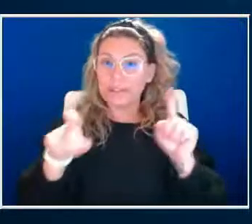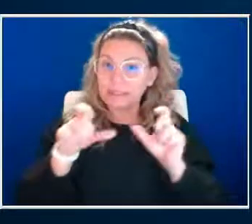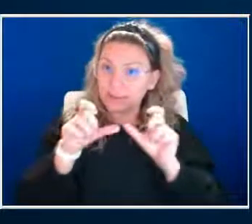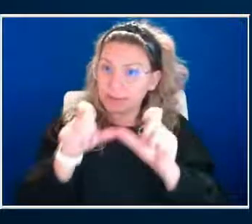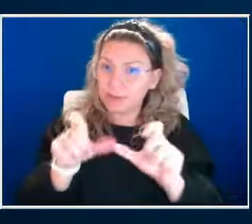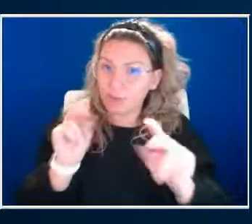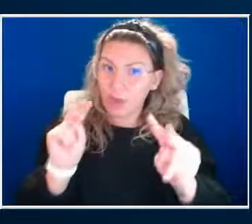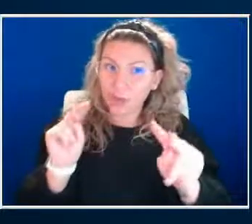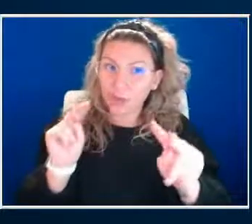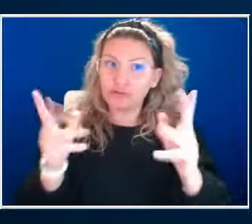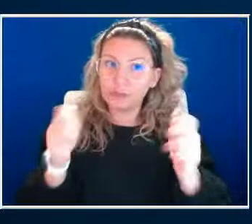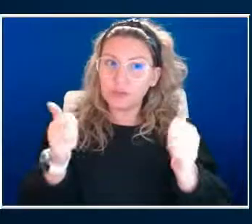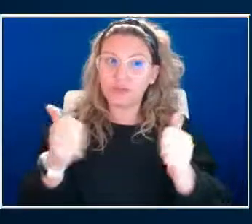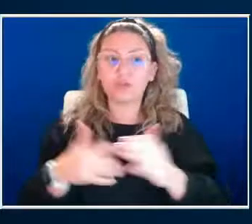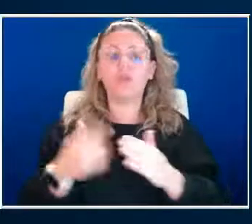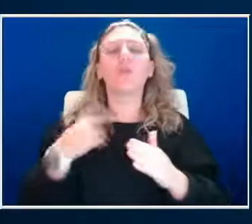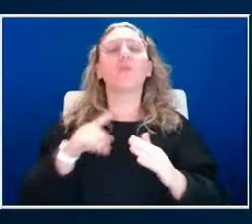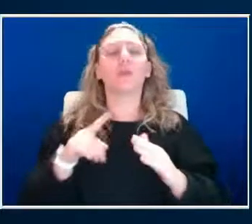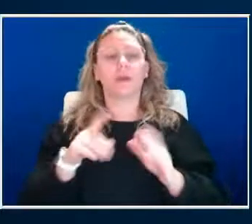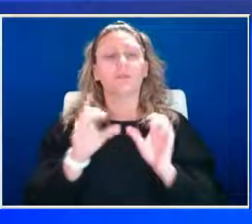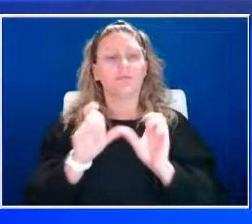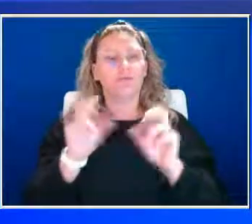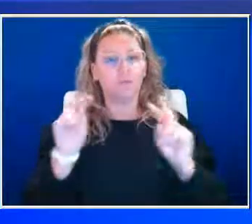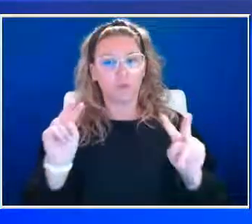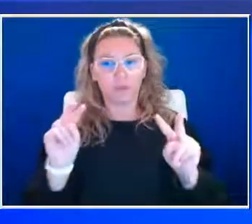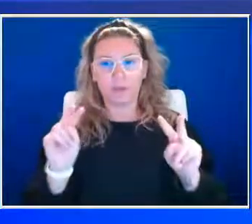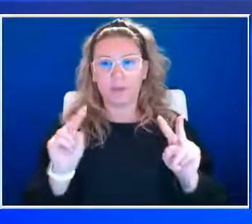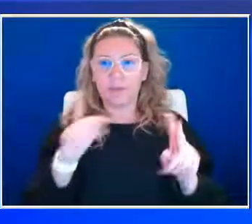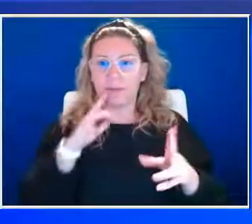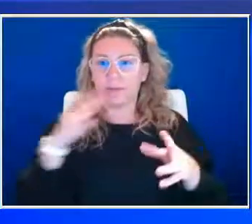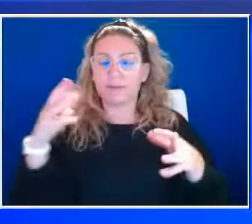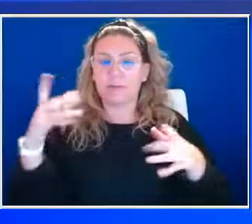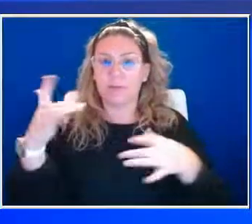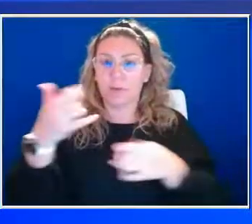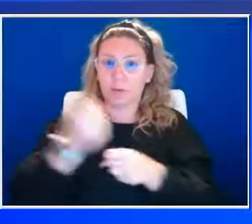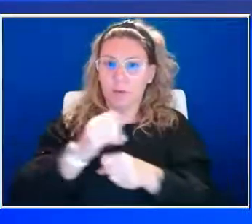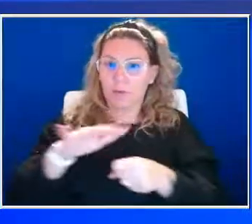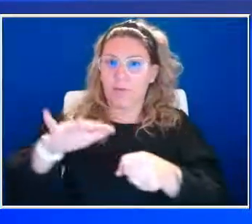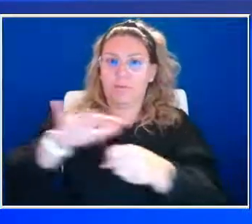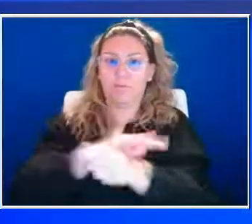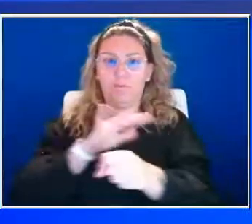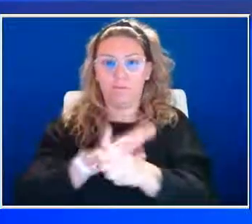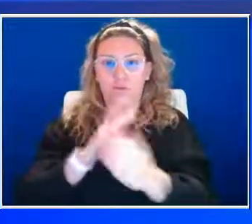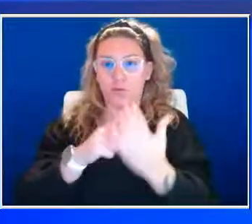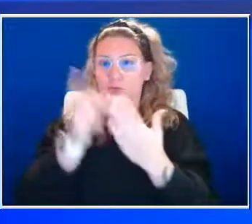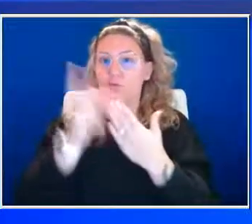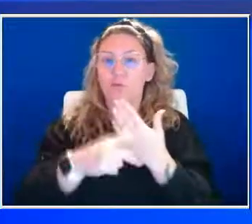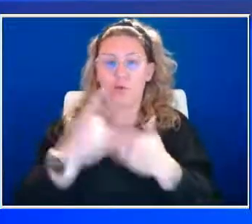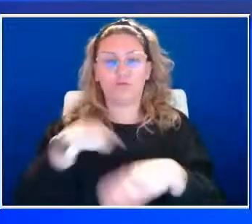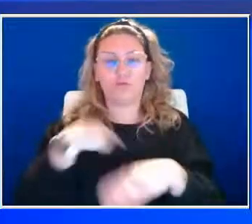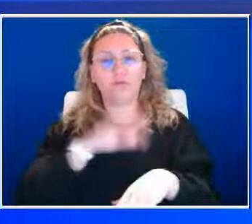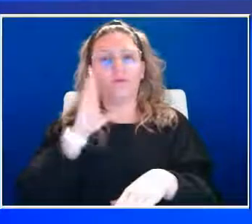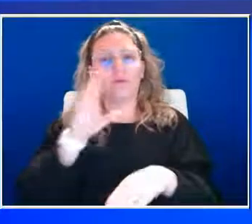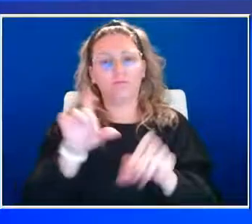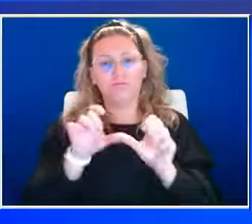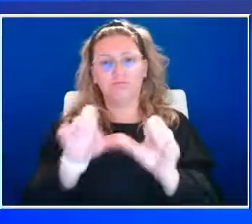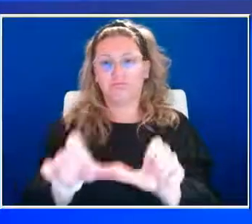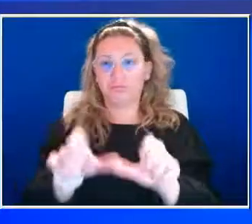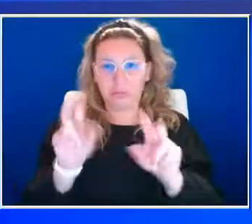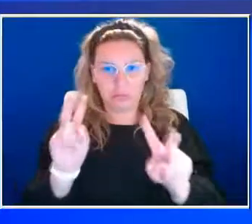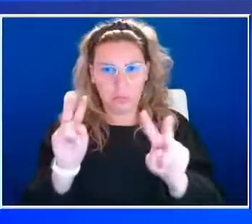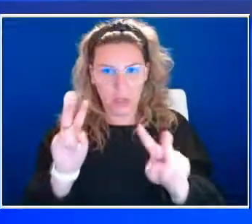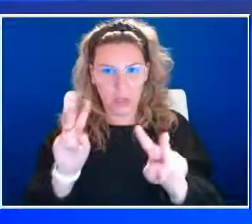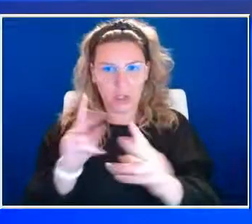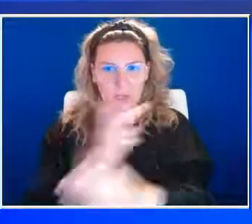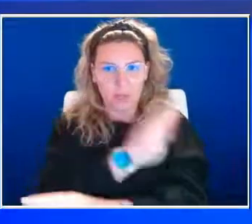monitored? So we continue to monitor it. We have a very comprehensive program here at KU where we continue to monitor our patients long-term to